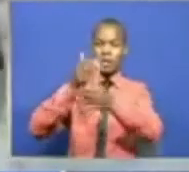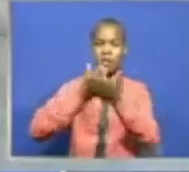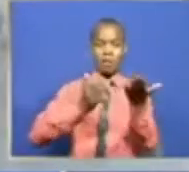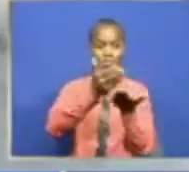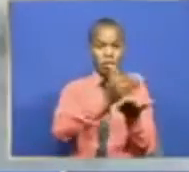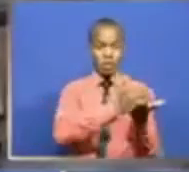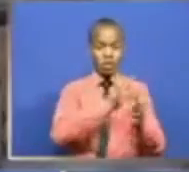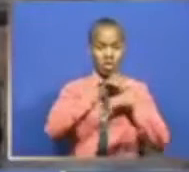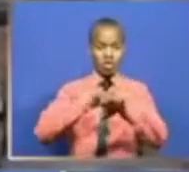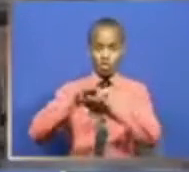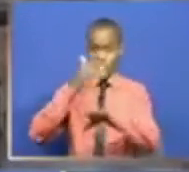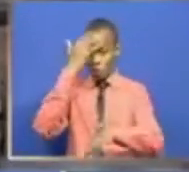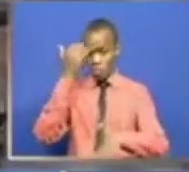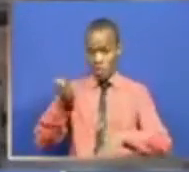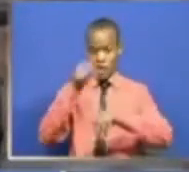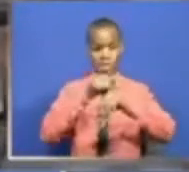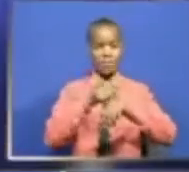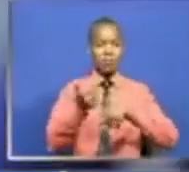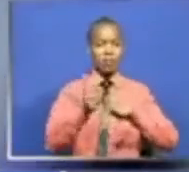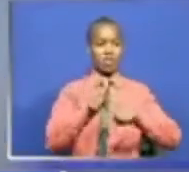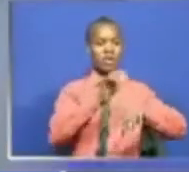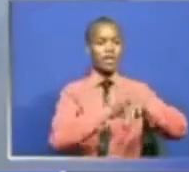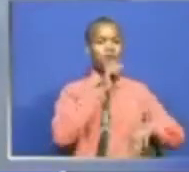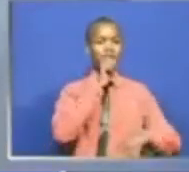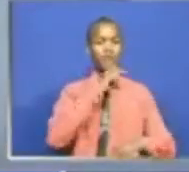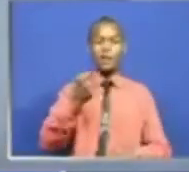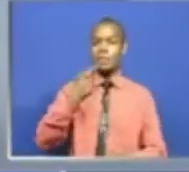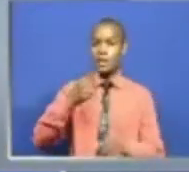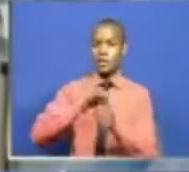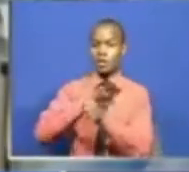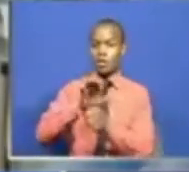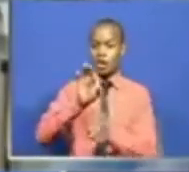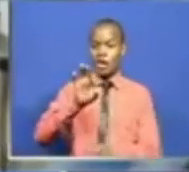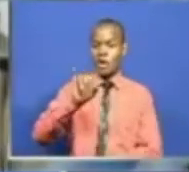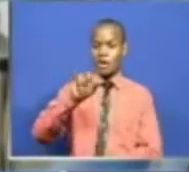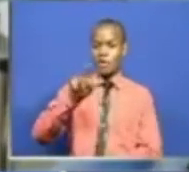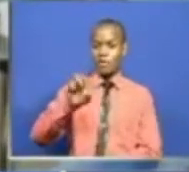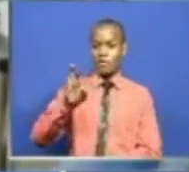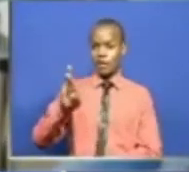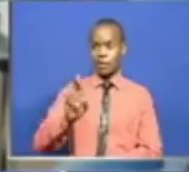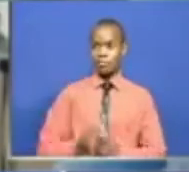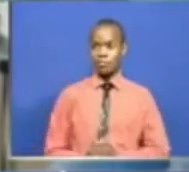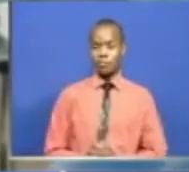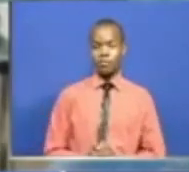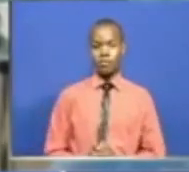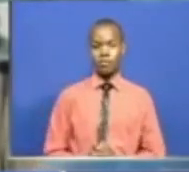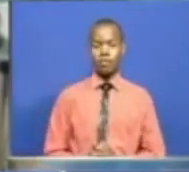were slowed due to a cut in deliveries of the Pfizer-BioNTech vaccine. Purity Musia, Channel One News.